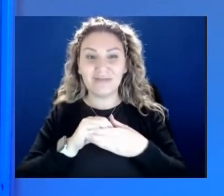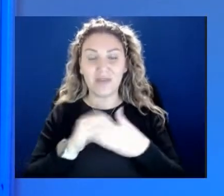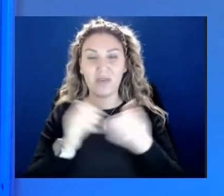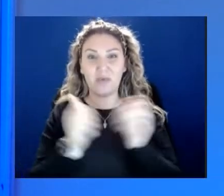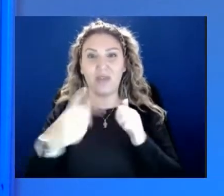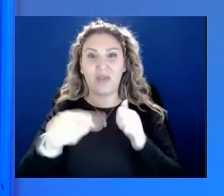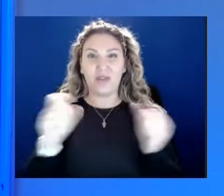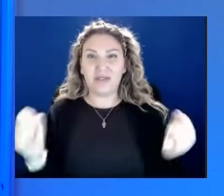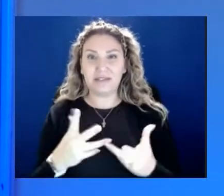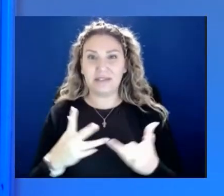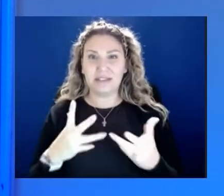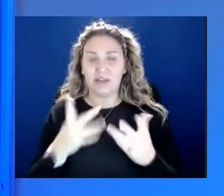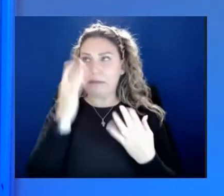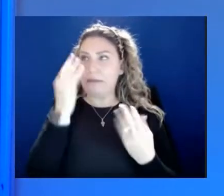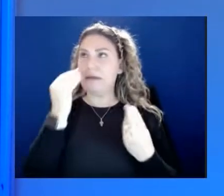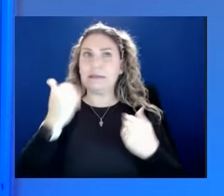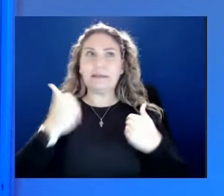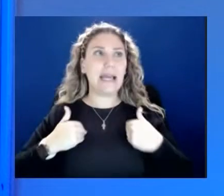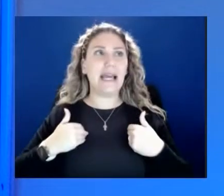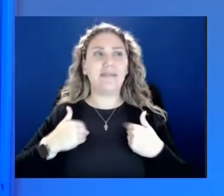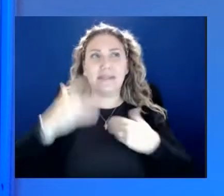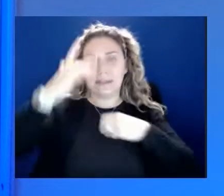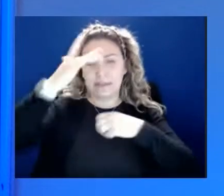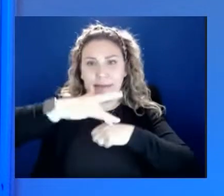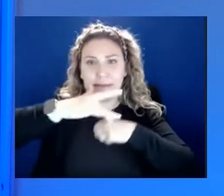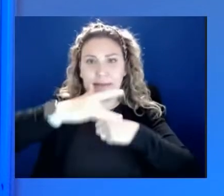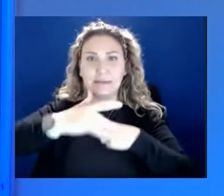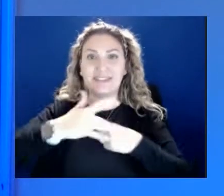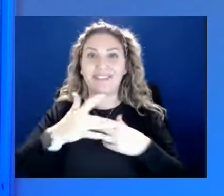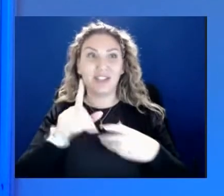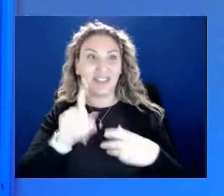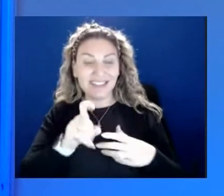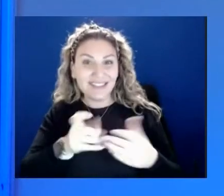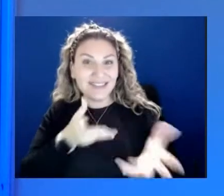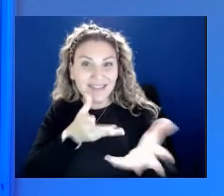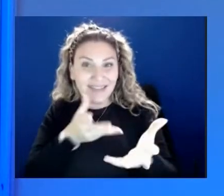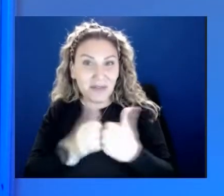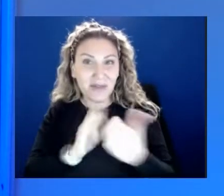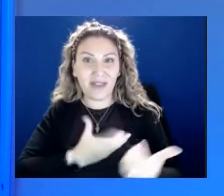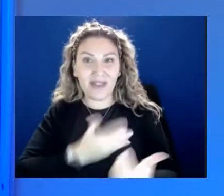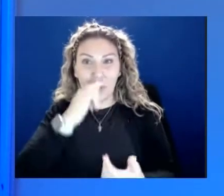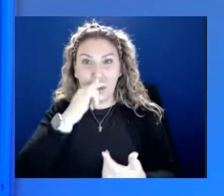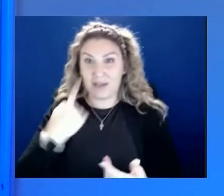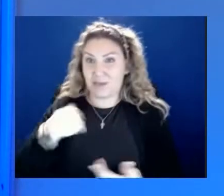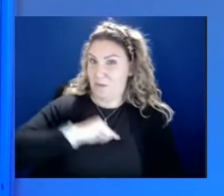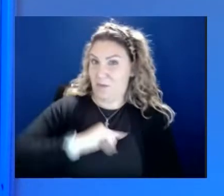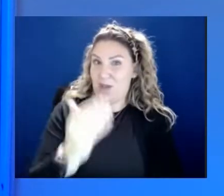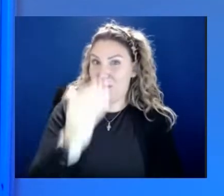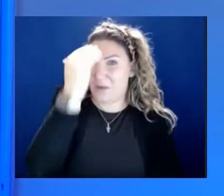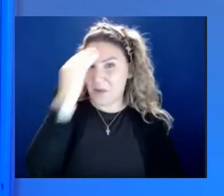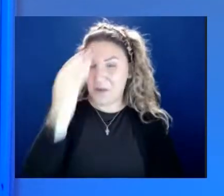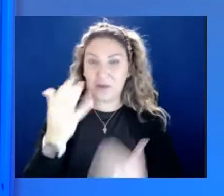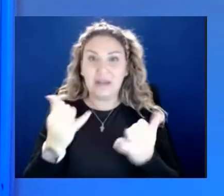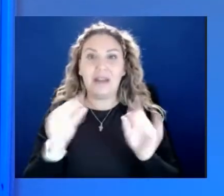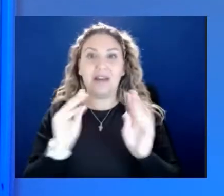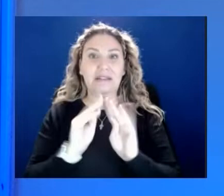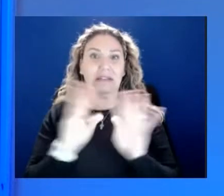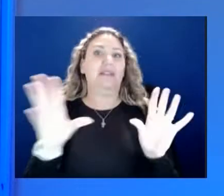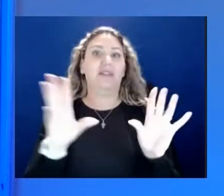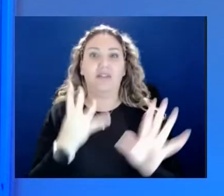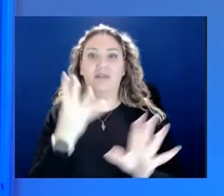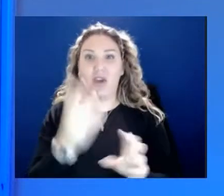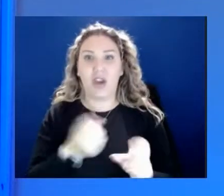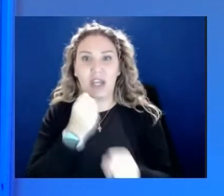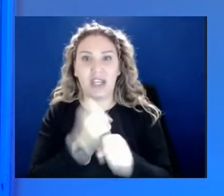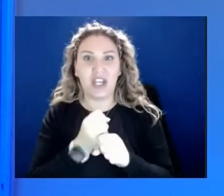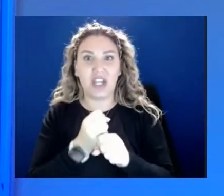we're having. And again, that's why we've got to talk with our kids, right? Because we now know clearly 4 years goes by really fast. Well,